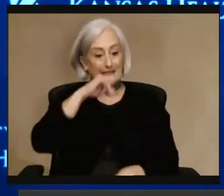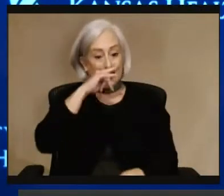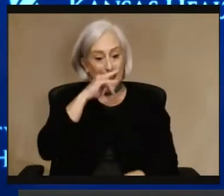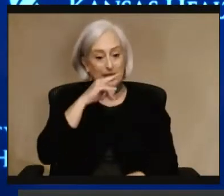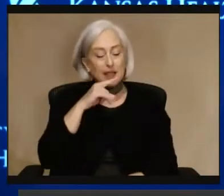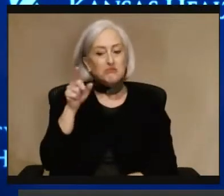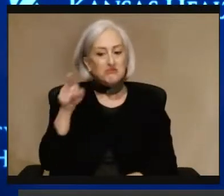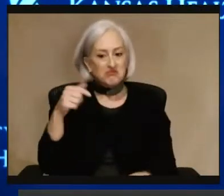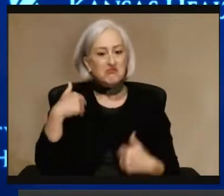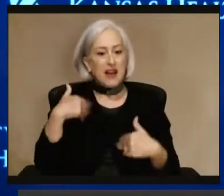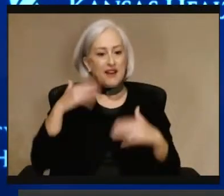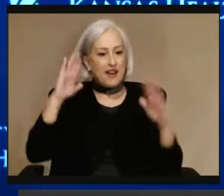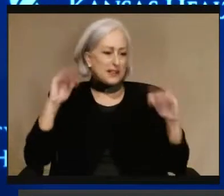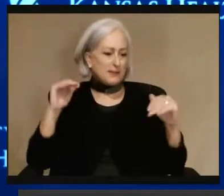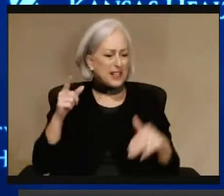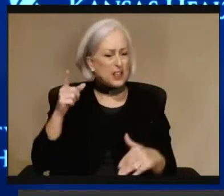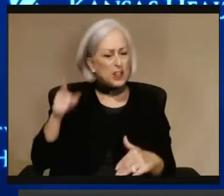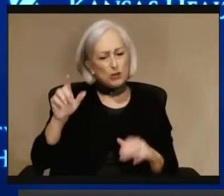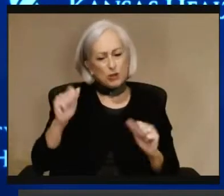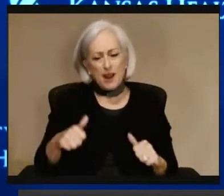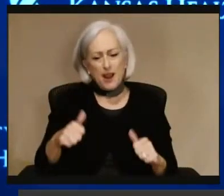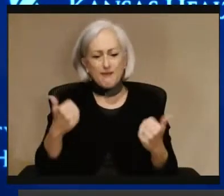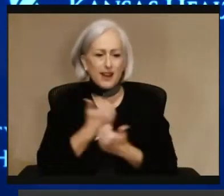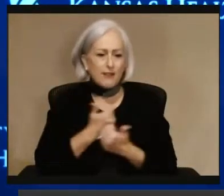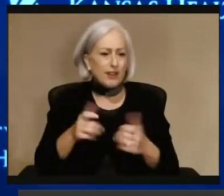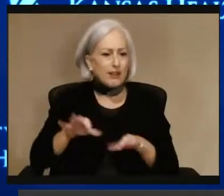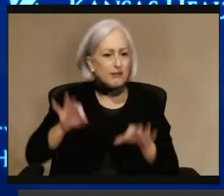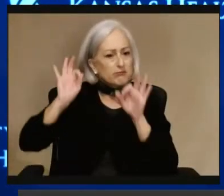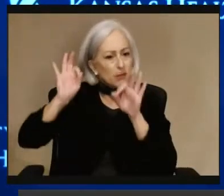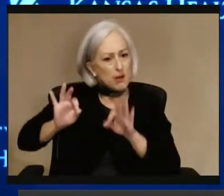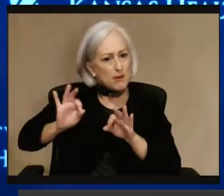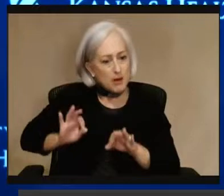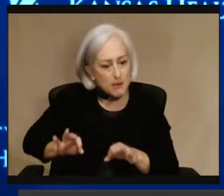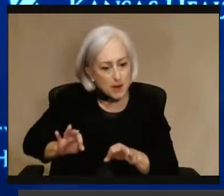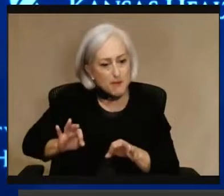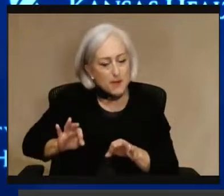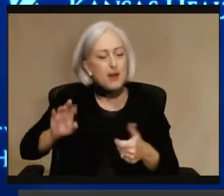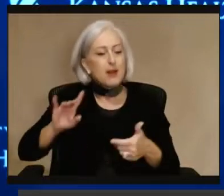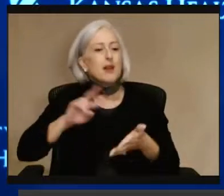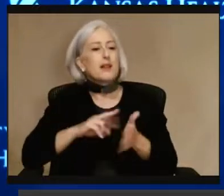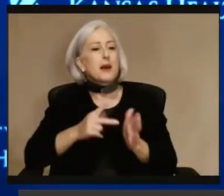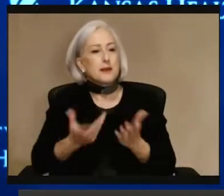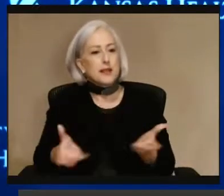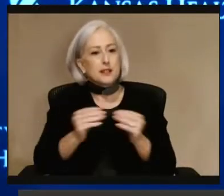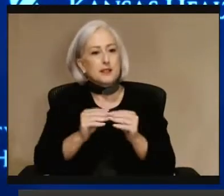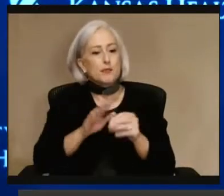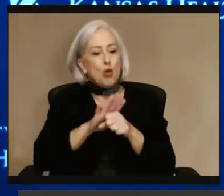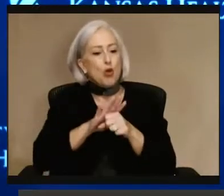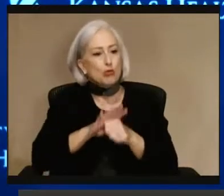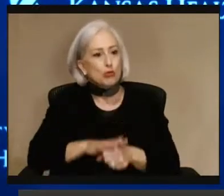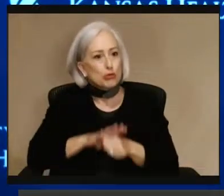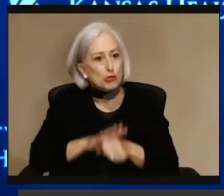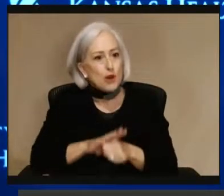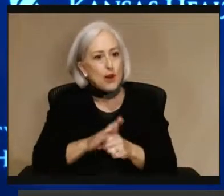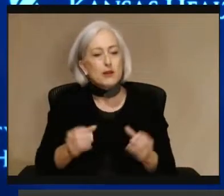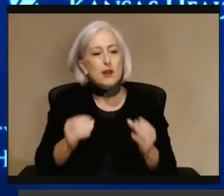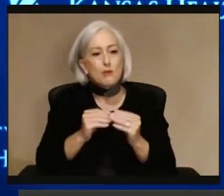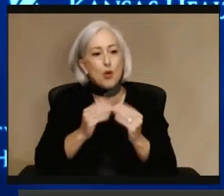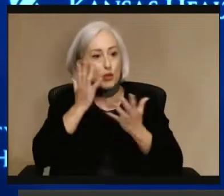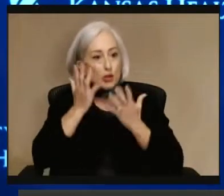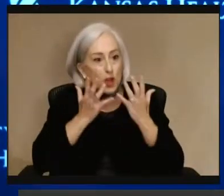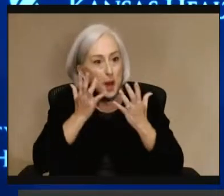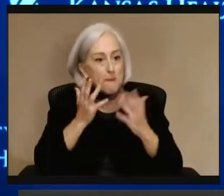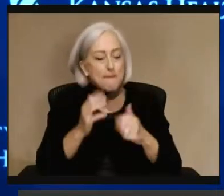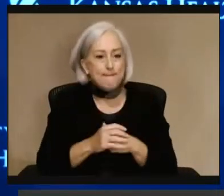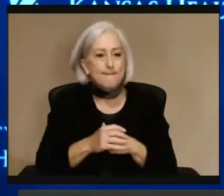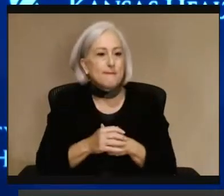just have it all together. And so that compounds the stress and the shame and the guilt around, it's not a